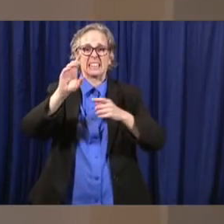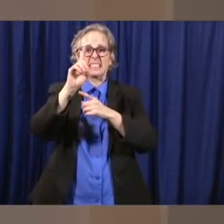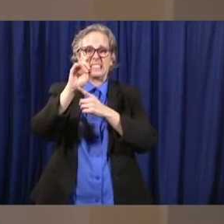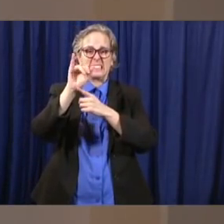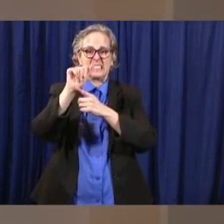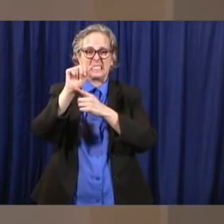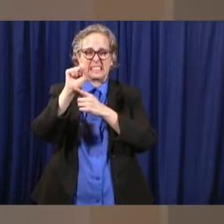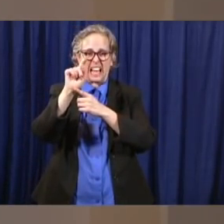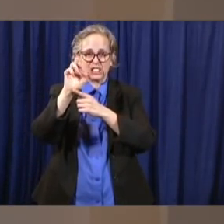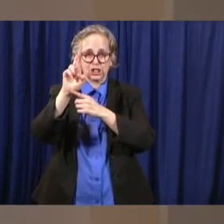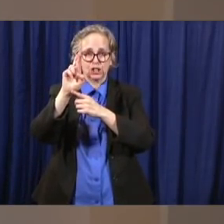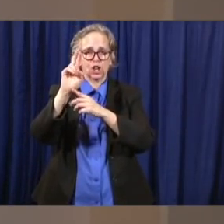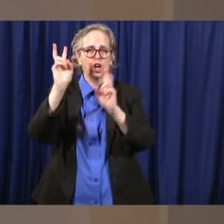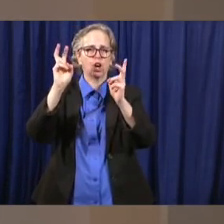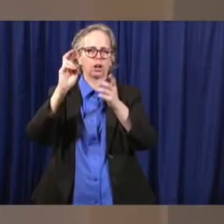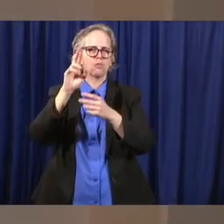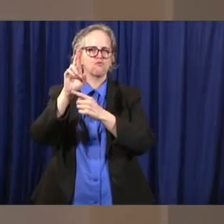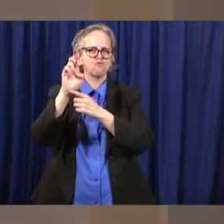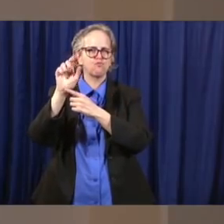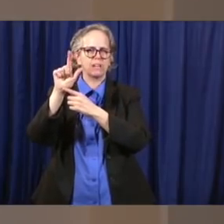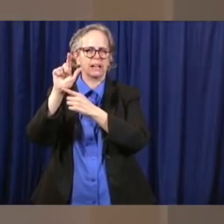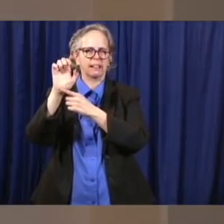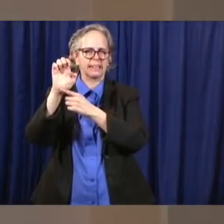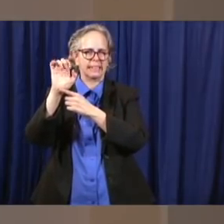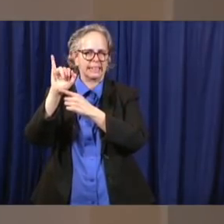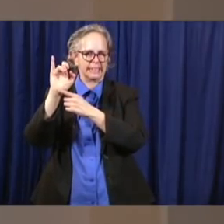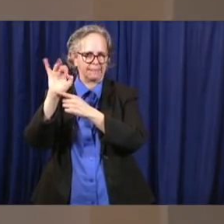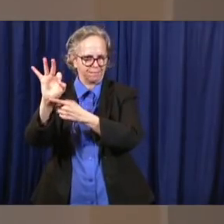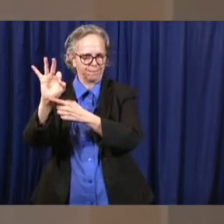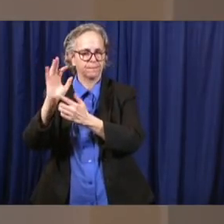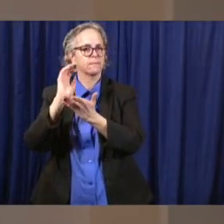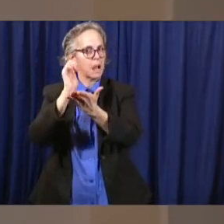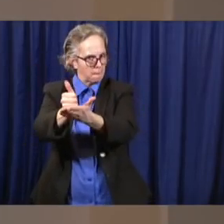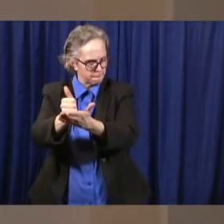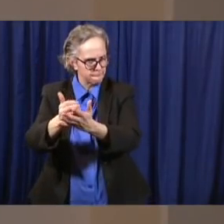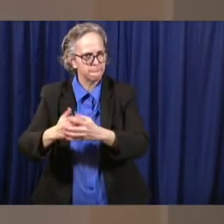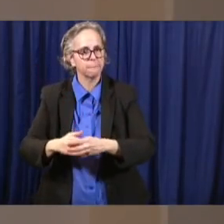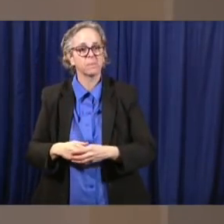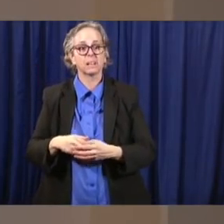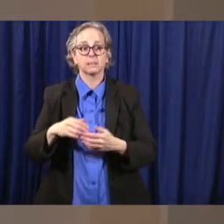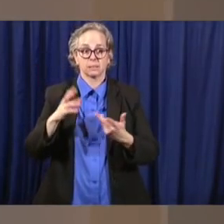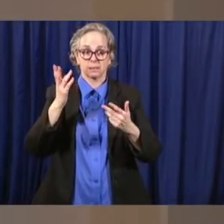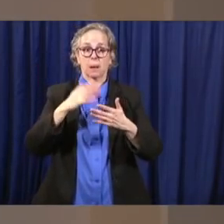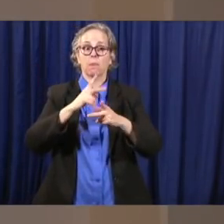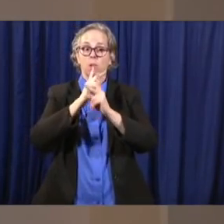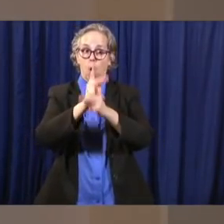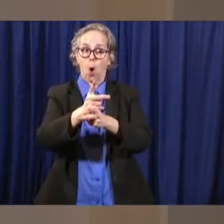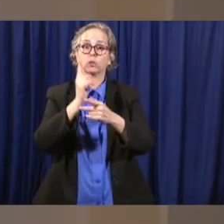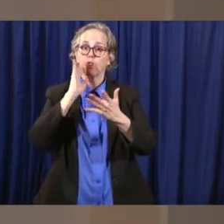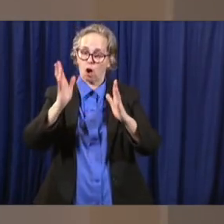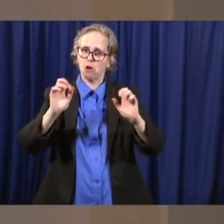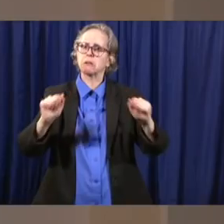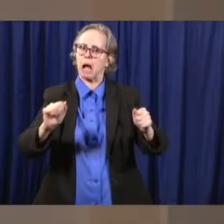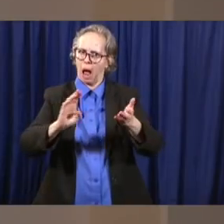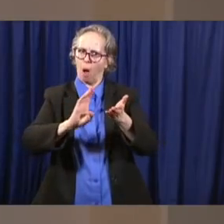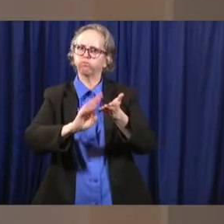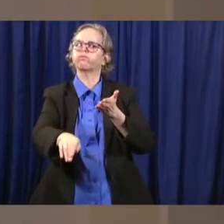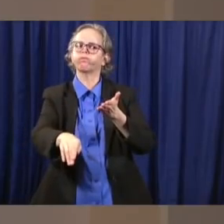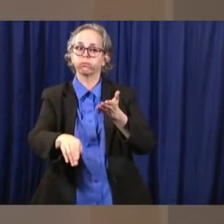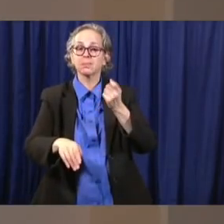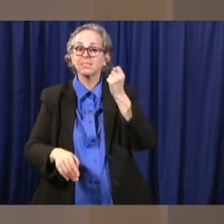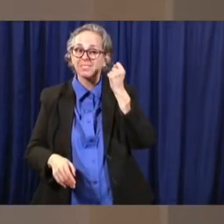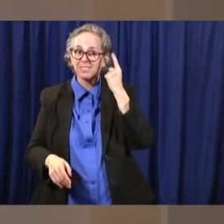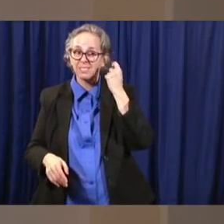remind you, are forgivable. Sick leave requirements, layoff alternatives,